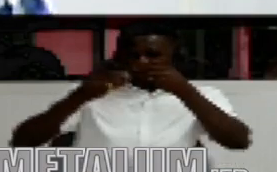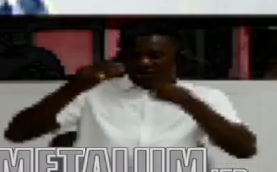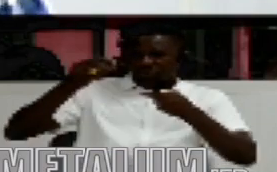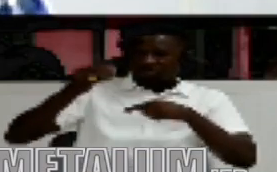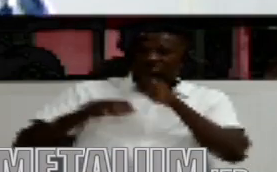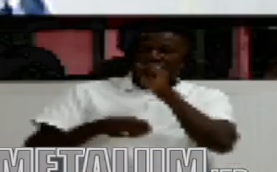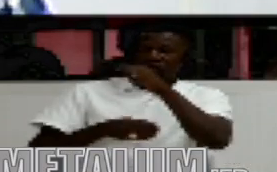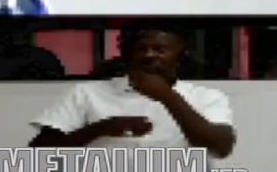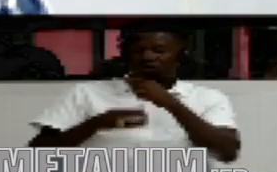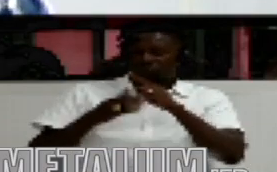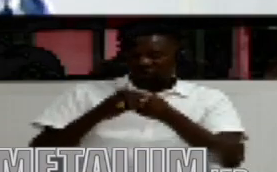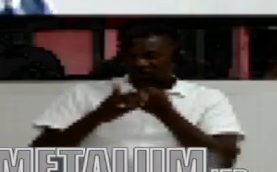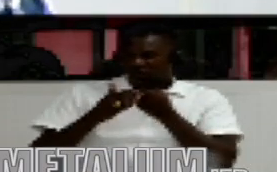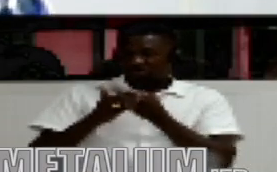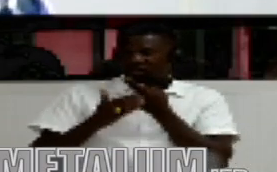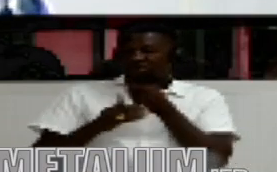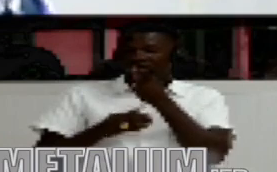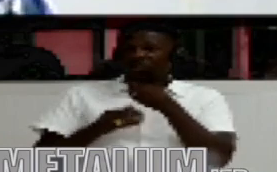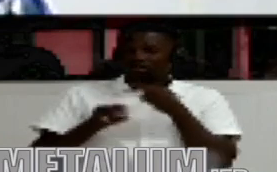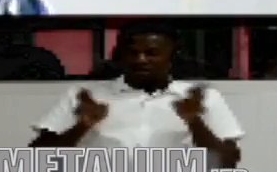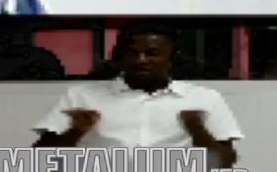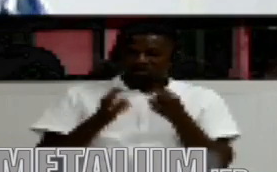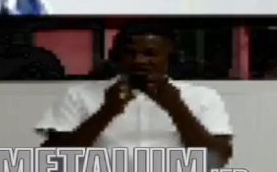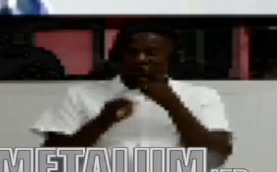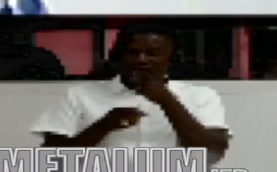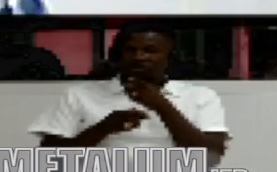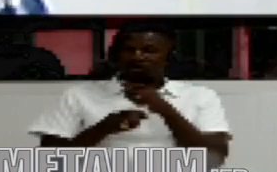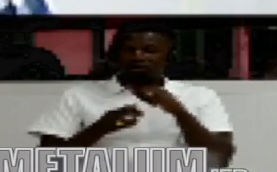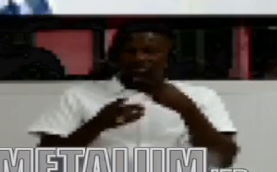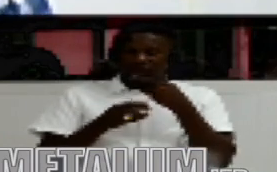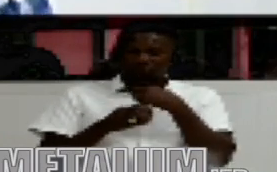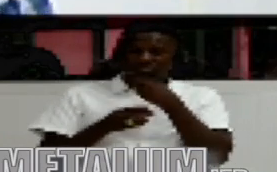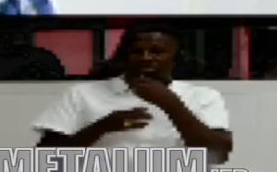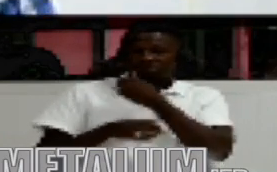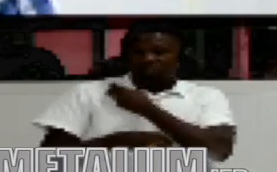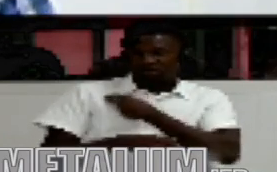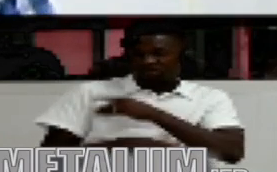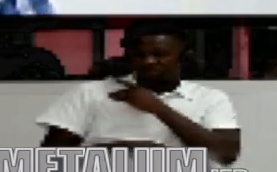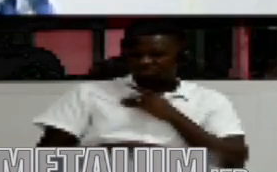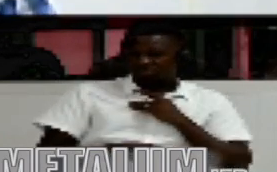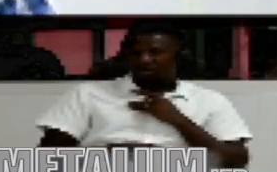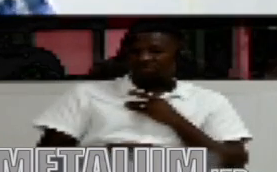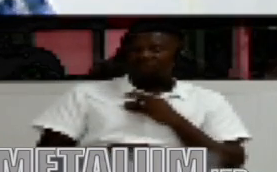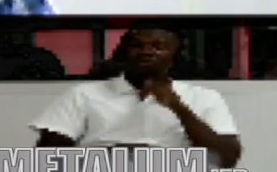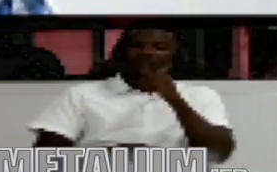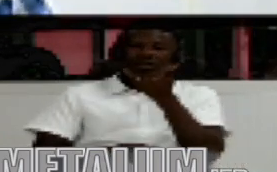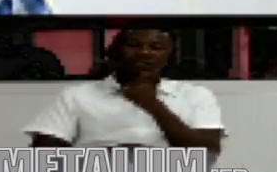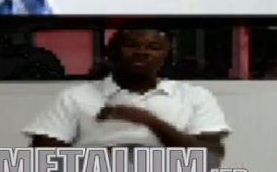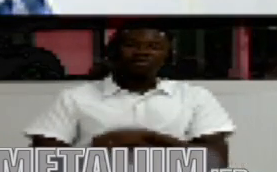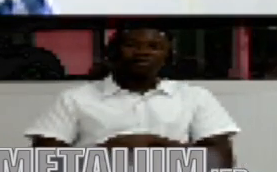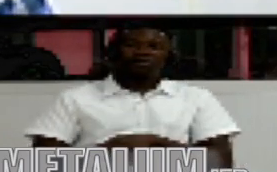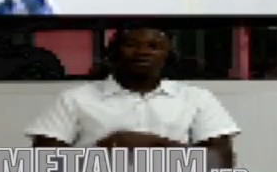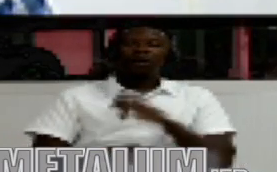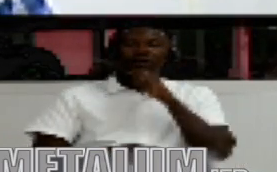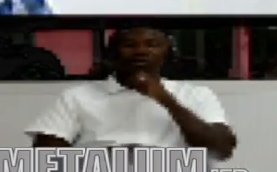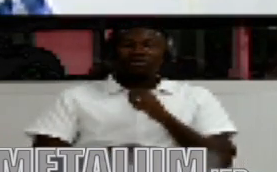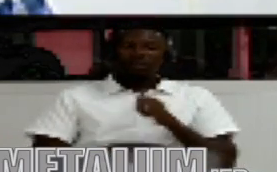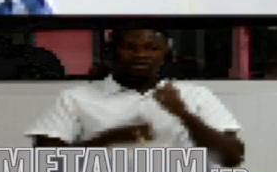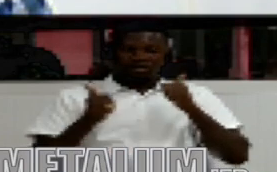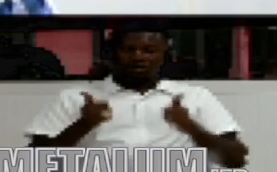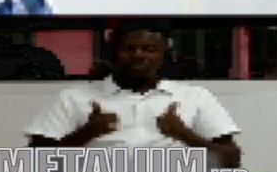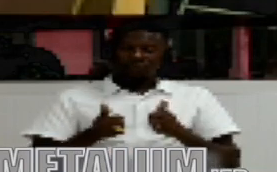and recommending further treatment. Yes, overseas. Exactly. Thank you. Mr. Chairman, we would also like to include the